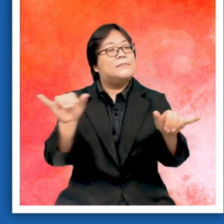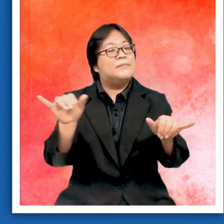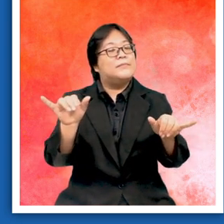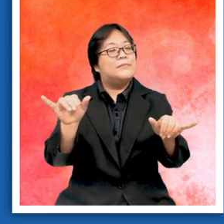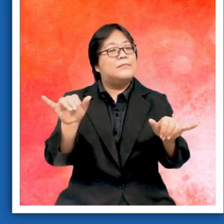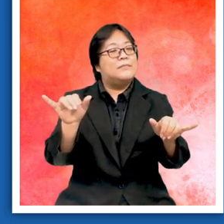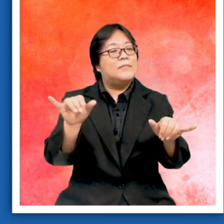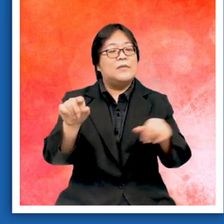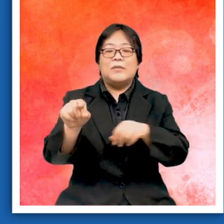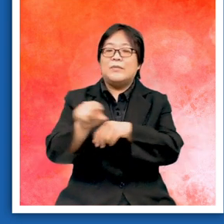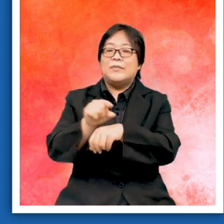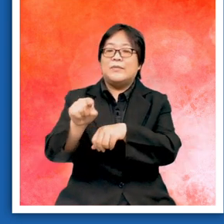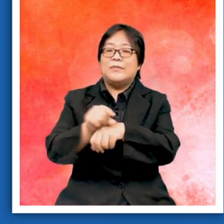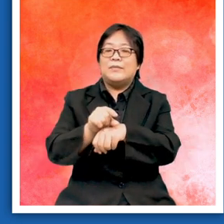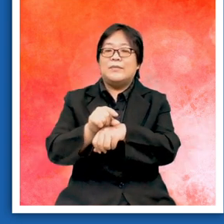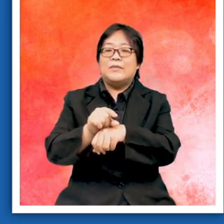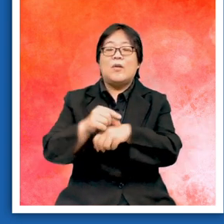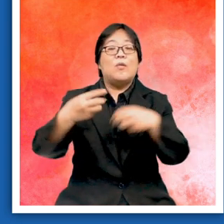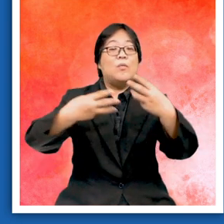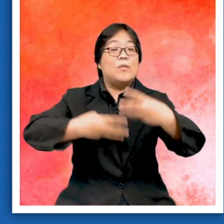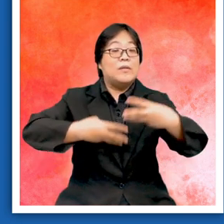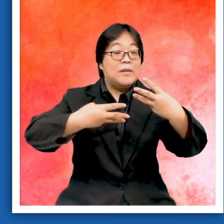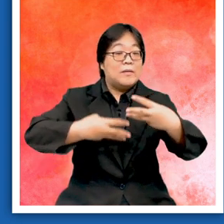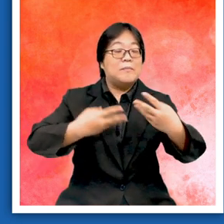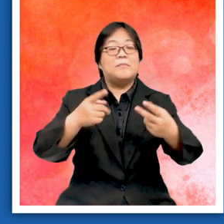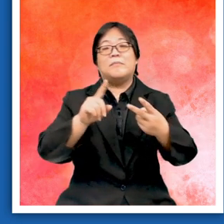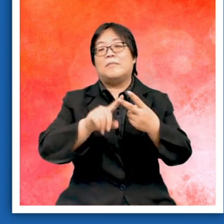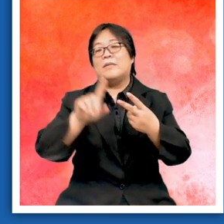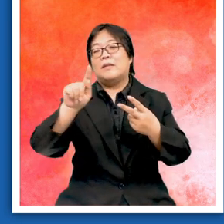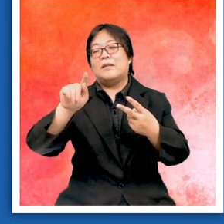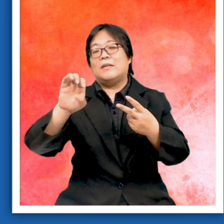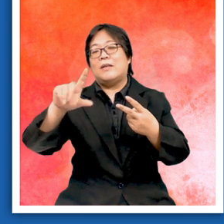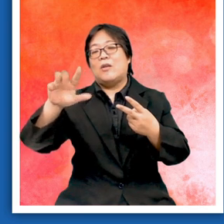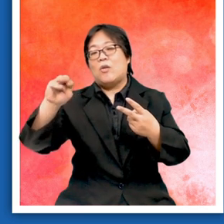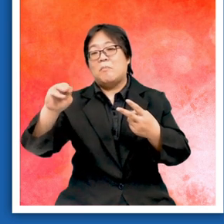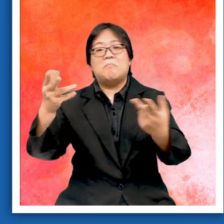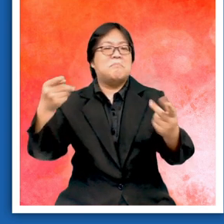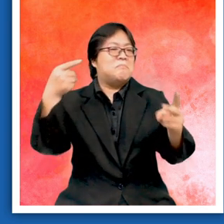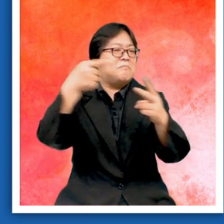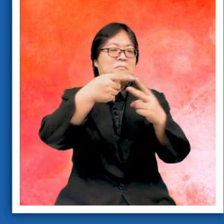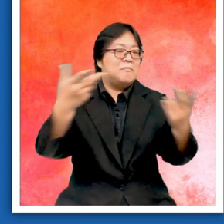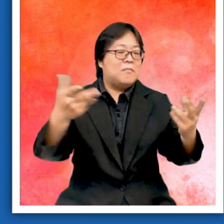the use of WhatsApp or Telegram for communication.